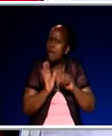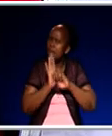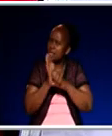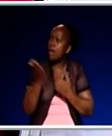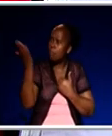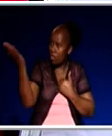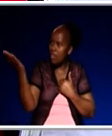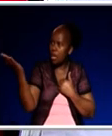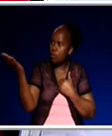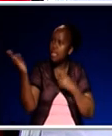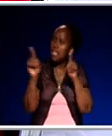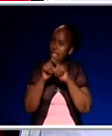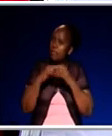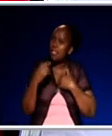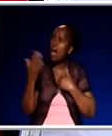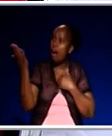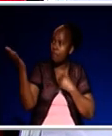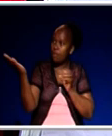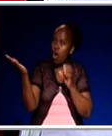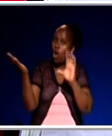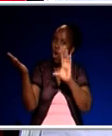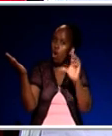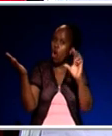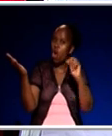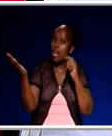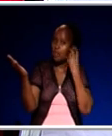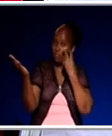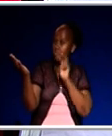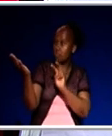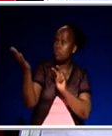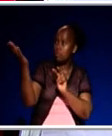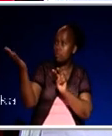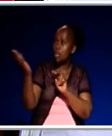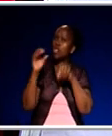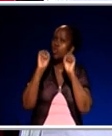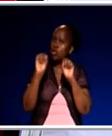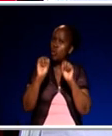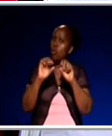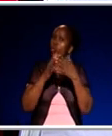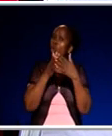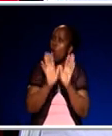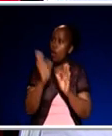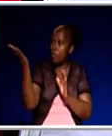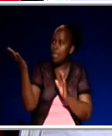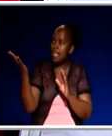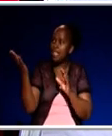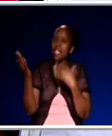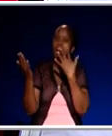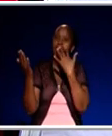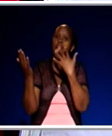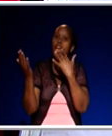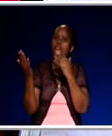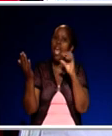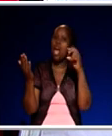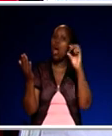here, this is now the collar here, and we can be able to open the collar and you'll be able to get the hair hole. So these